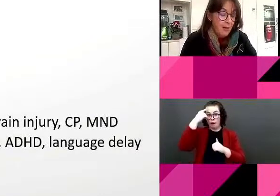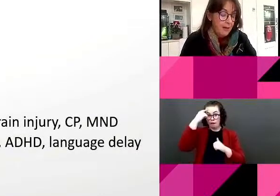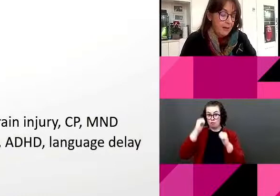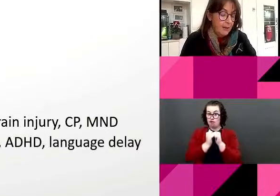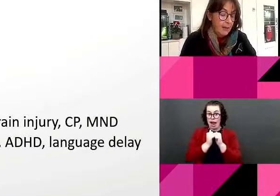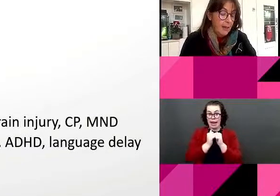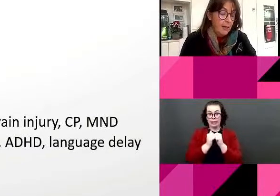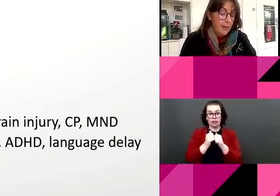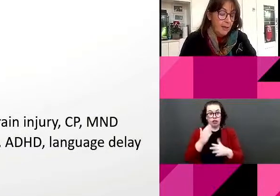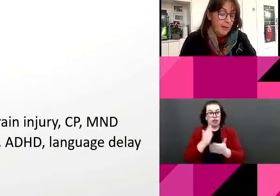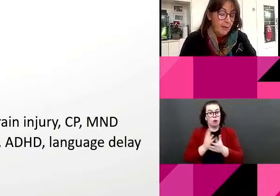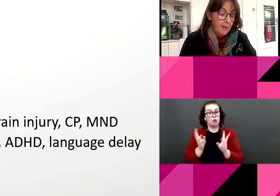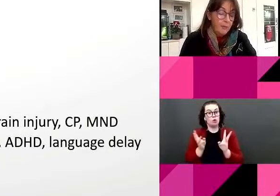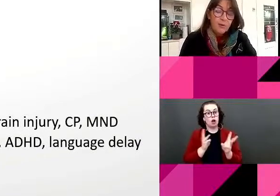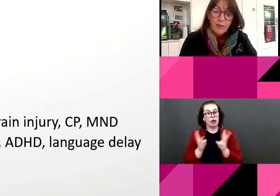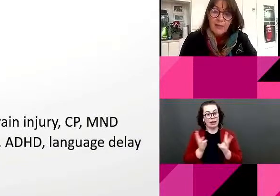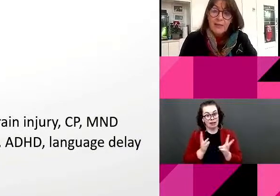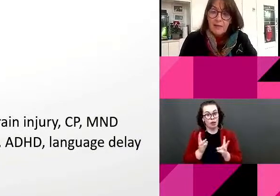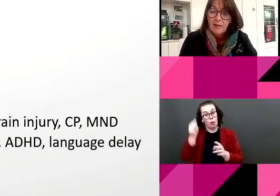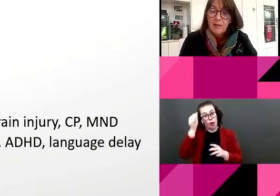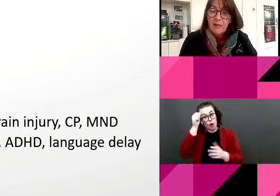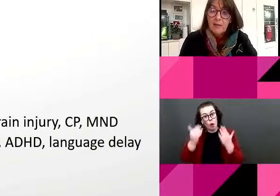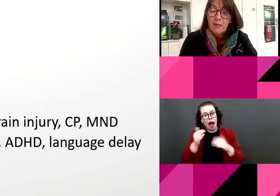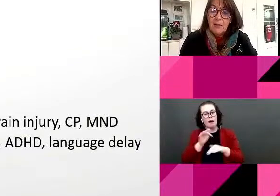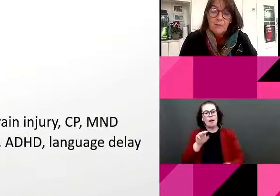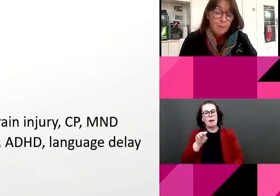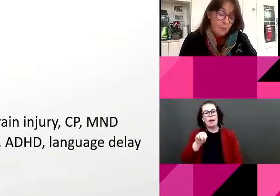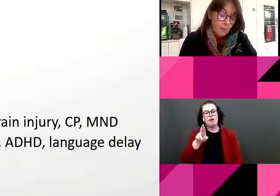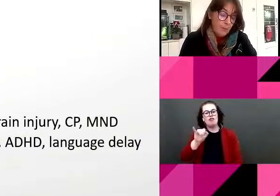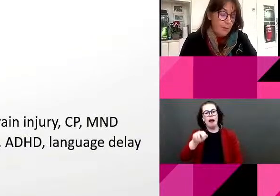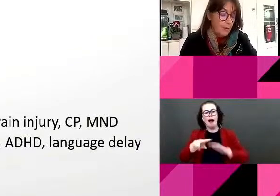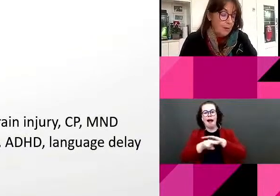of mine. And we're trying to get